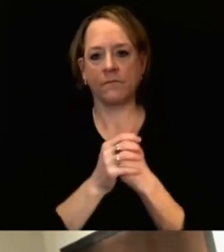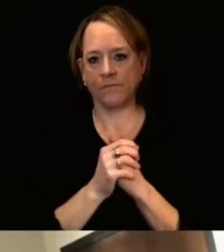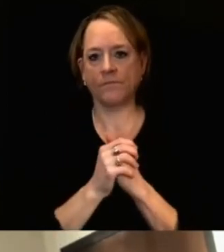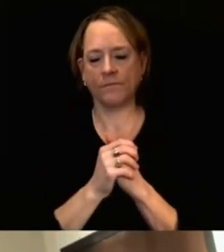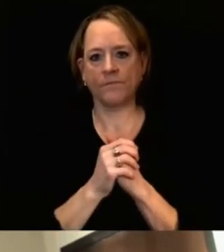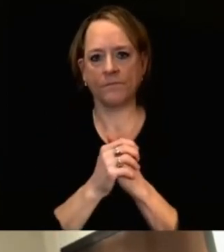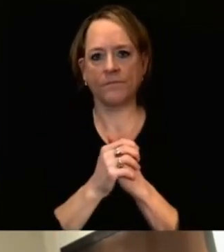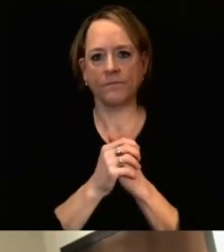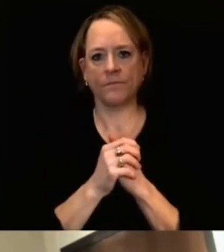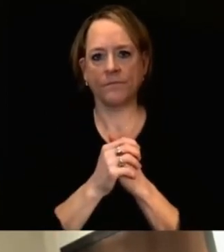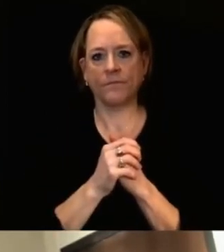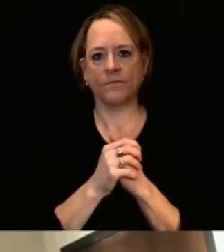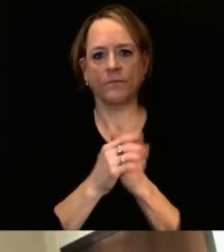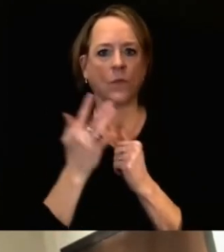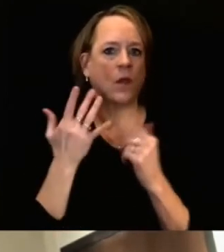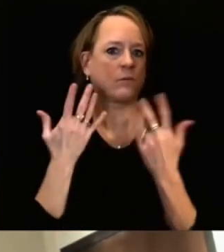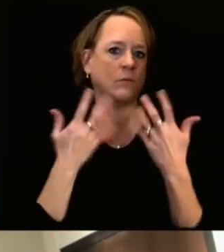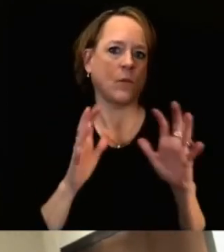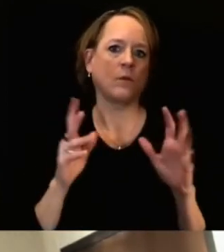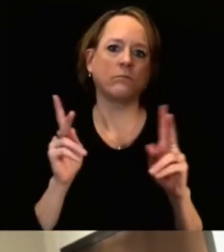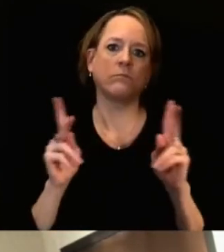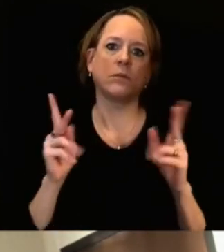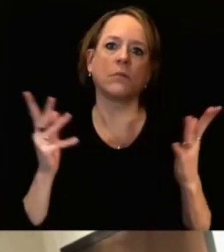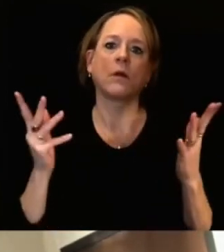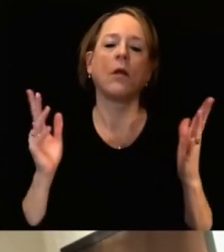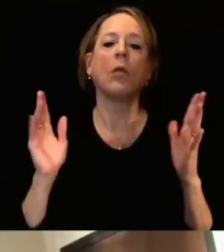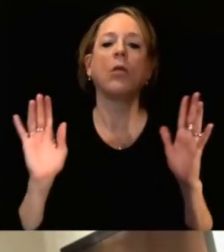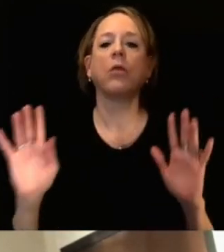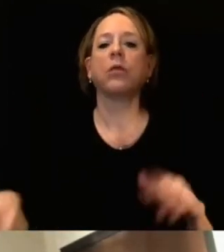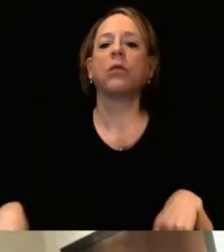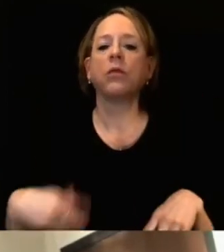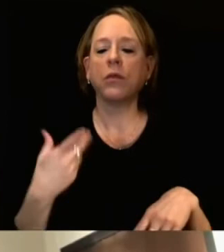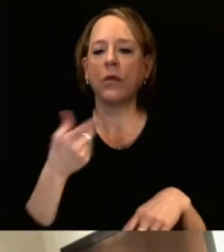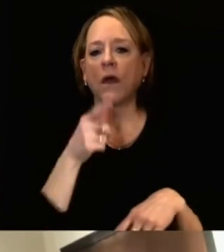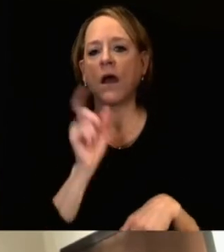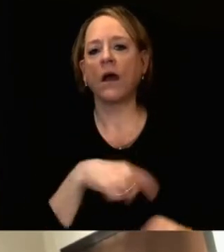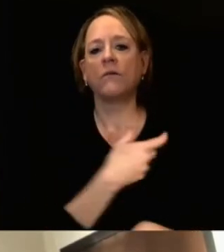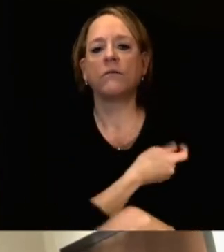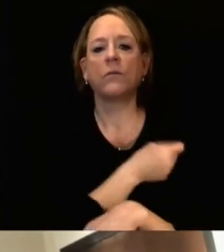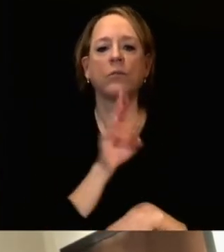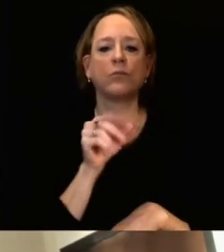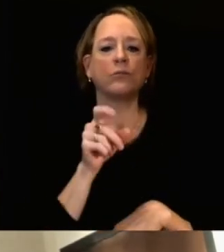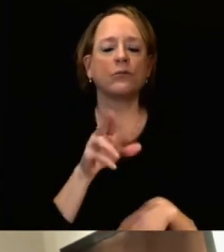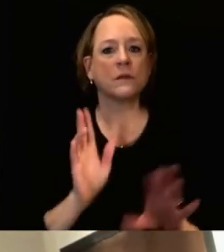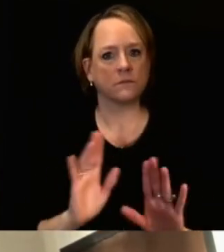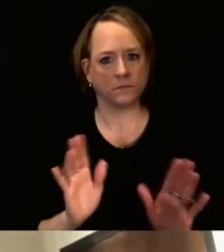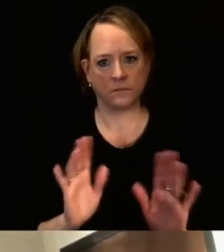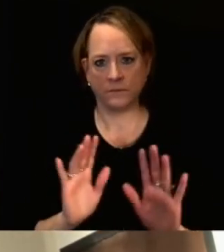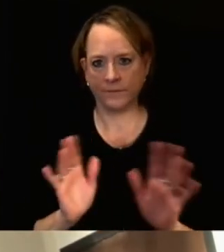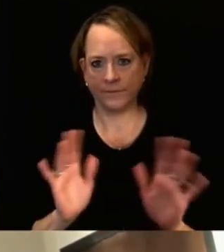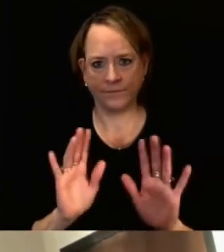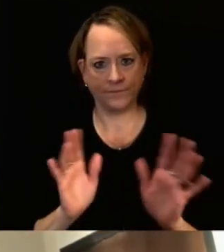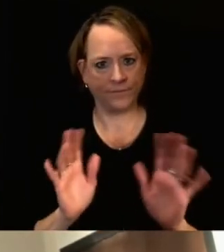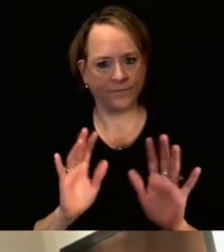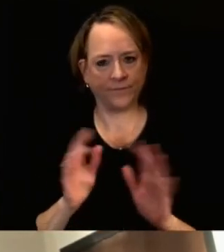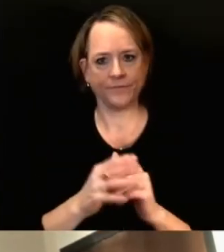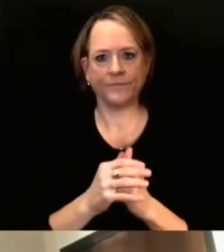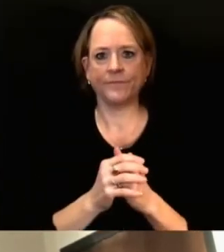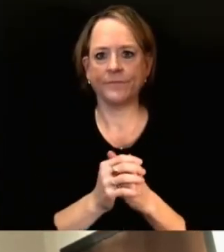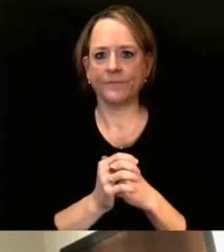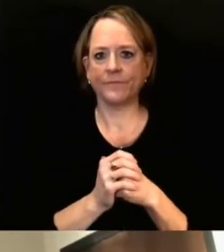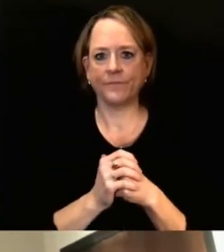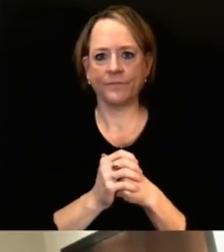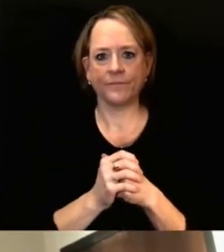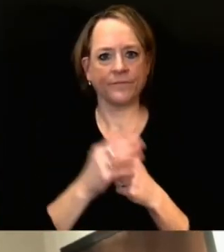we've learned that with Omicron, every ounce of immune system protection we can get is important. So